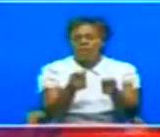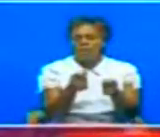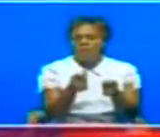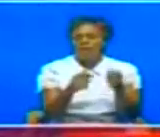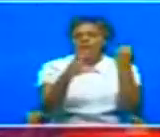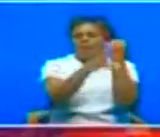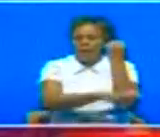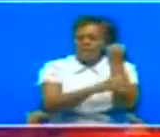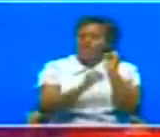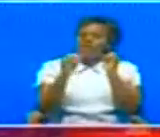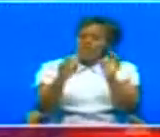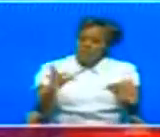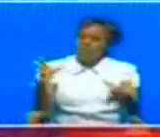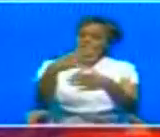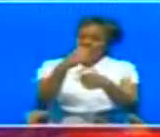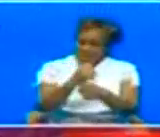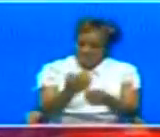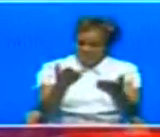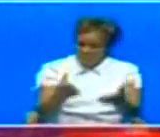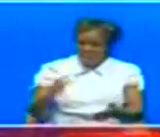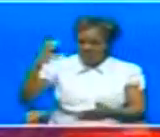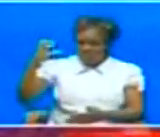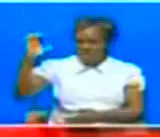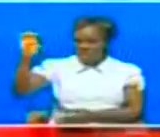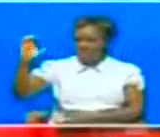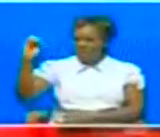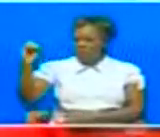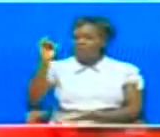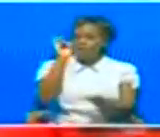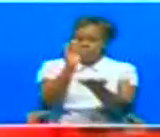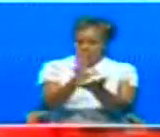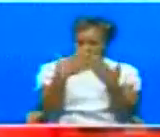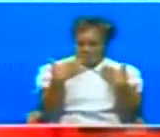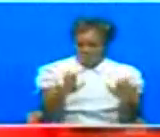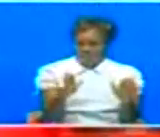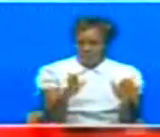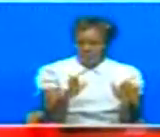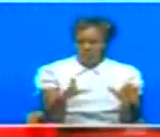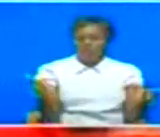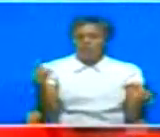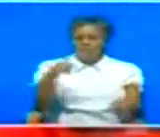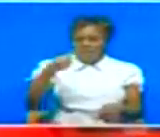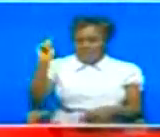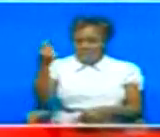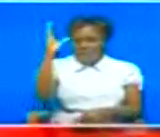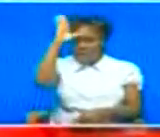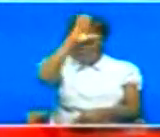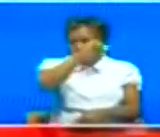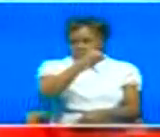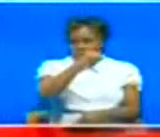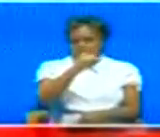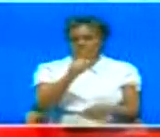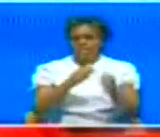that could have done a better job, Sulu? Nah, I don't think so. I think Kenya lacks alternative leadership because even CODA's the opposition has failed